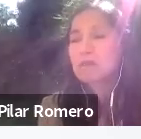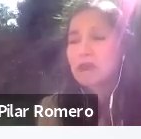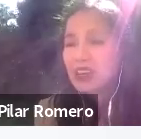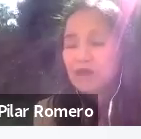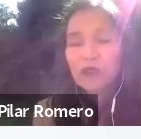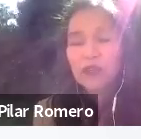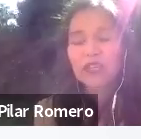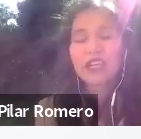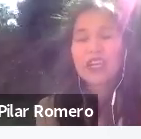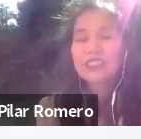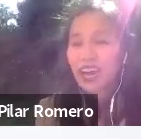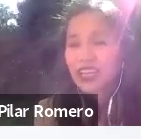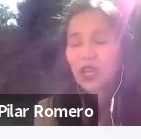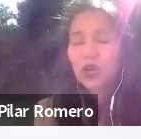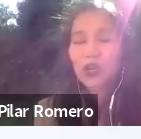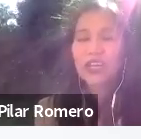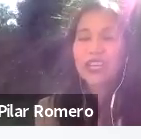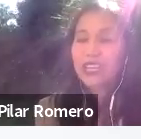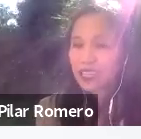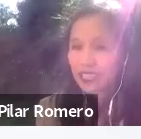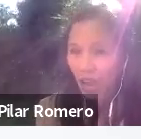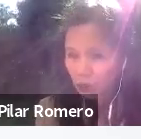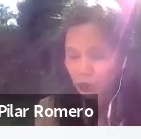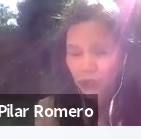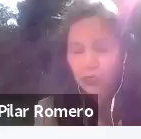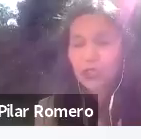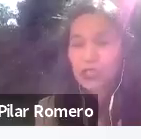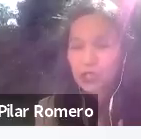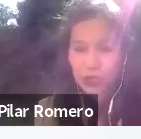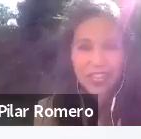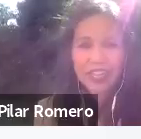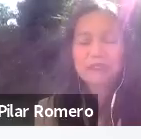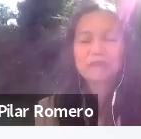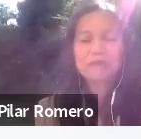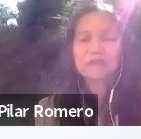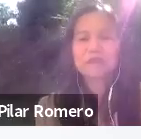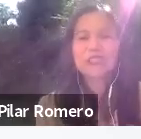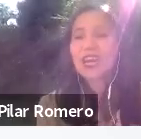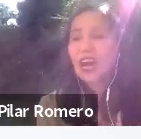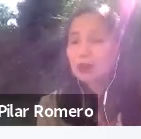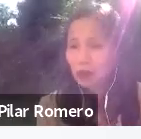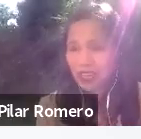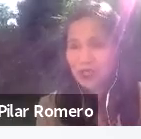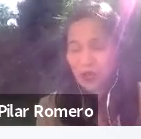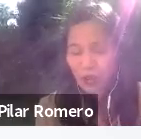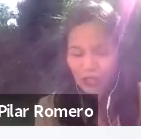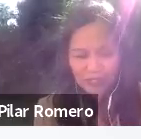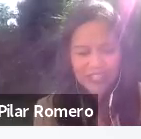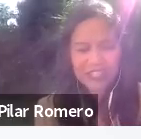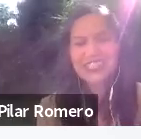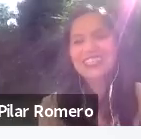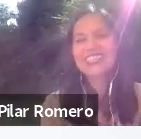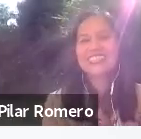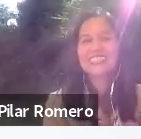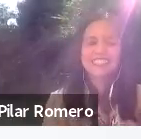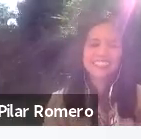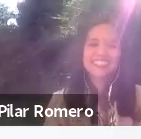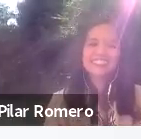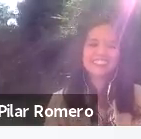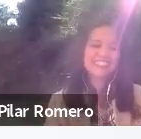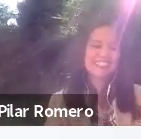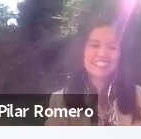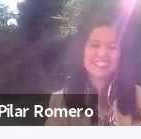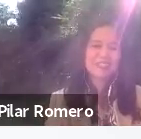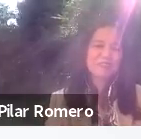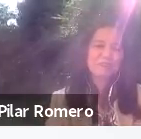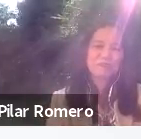a meaningful dialogue and encounter today. God bless all of us.